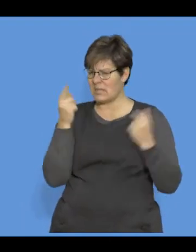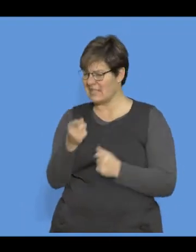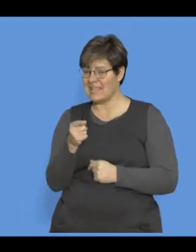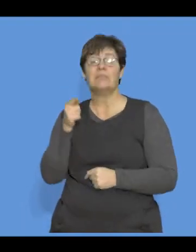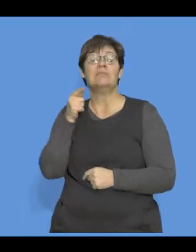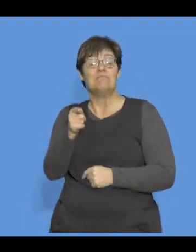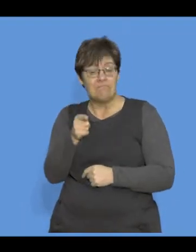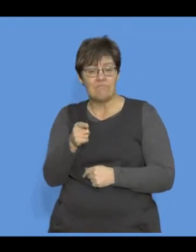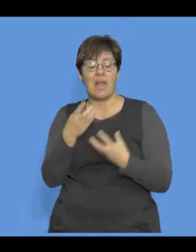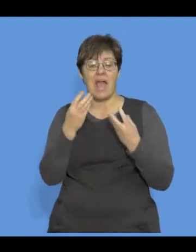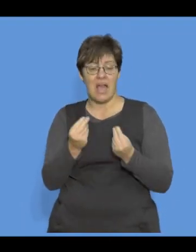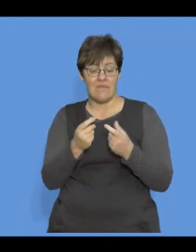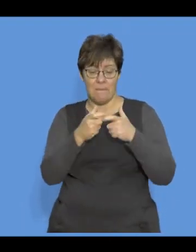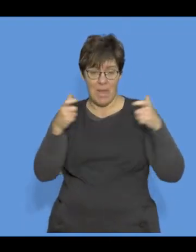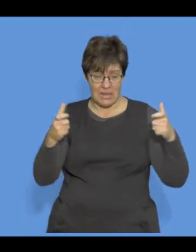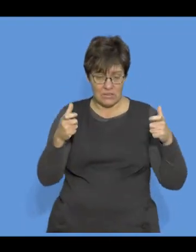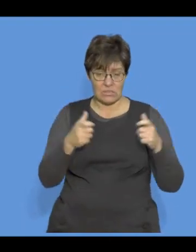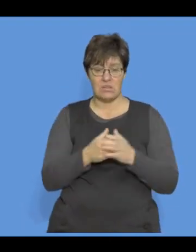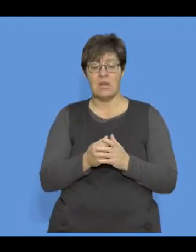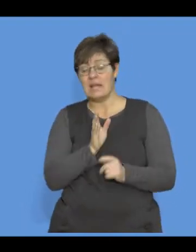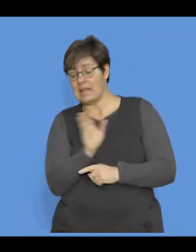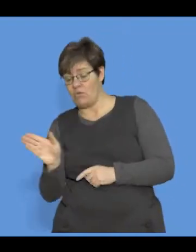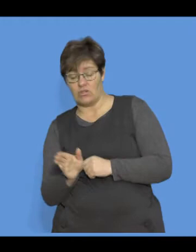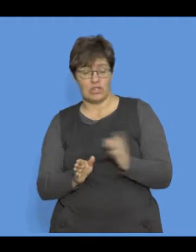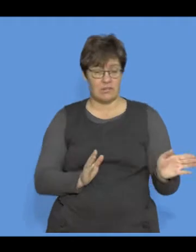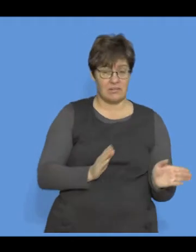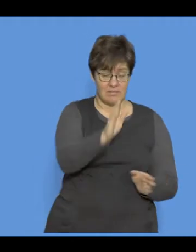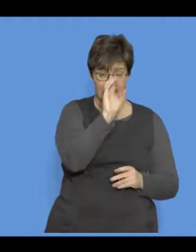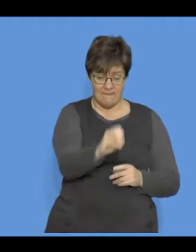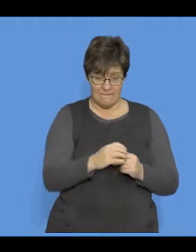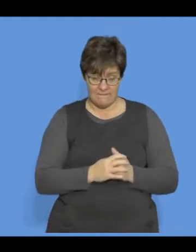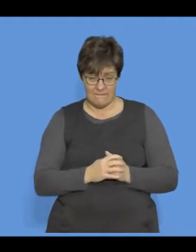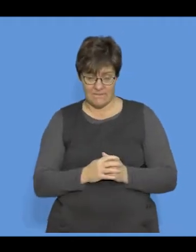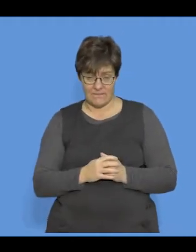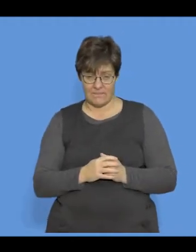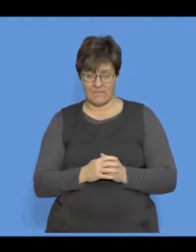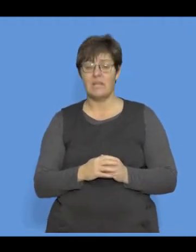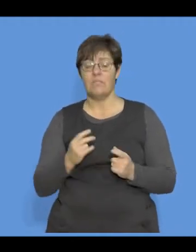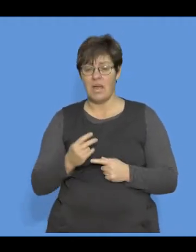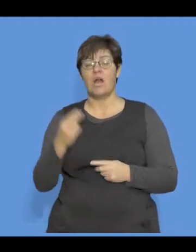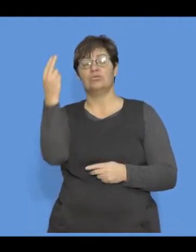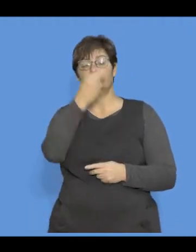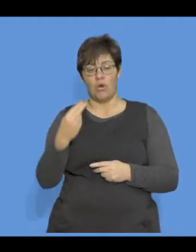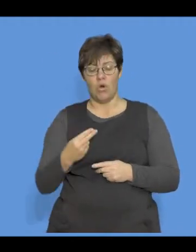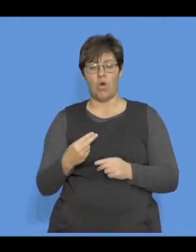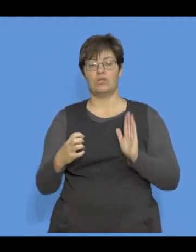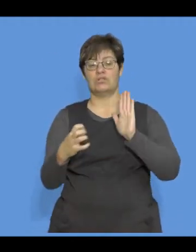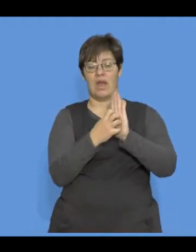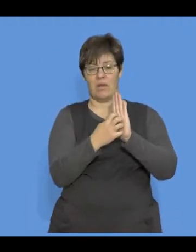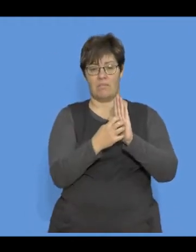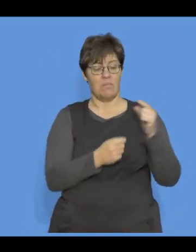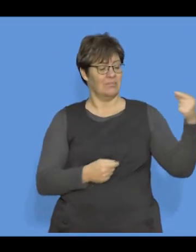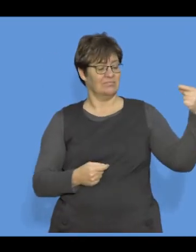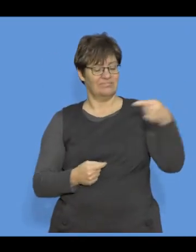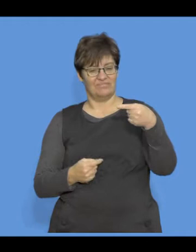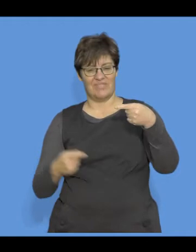that have magnitude and distance, direction, and we can always draw a vector diagram when we're answering those sort